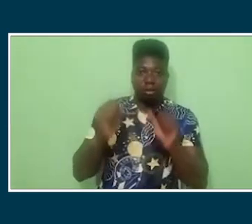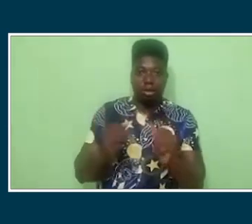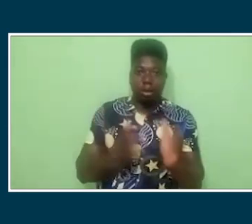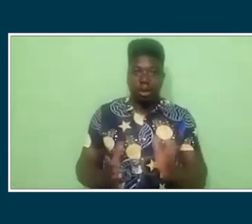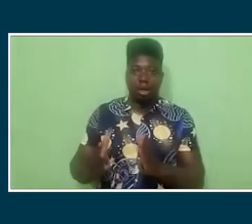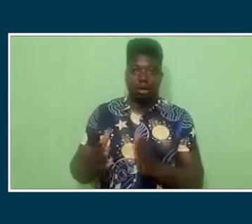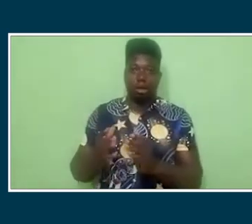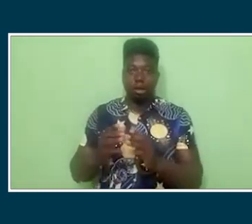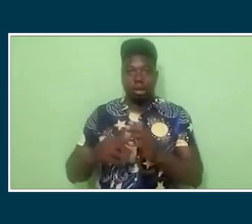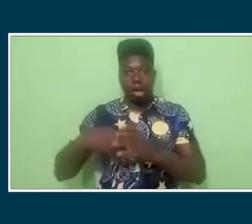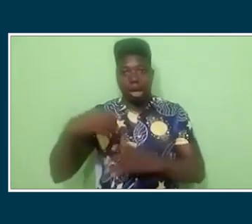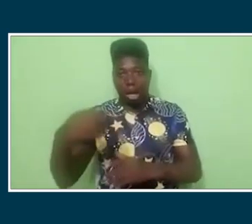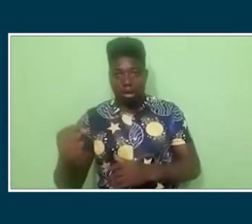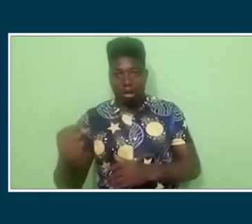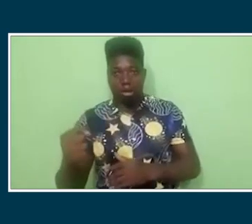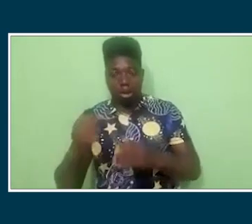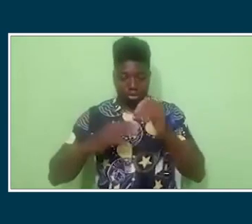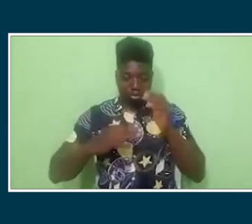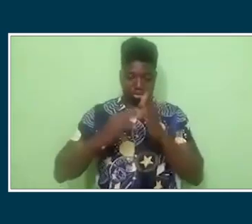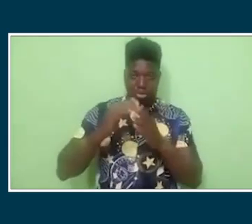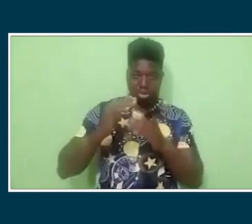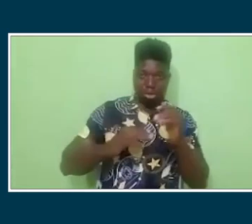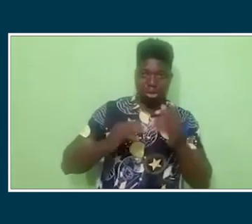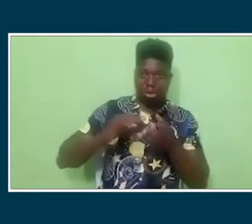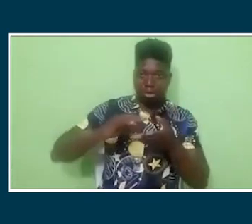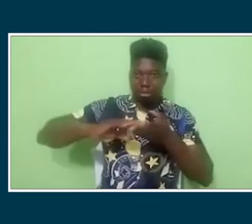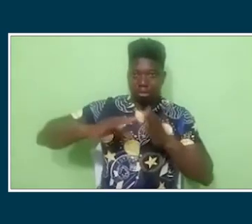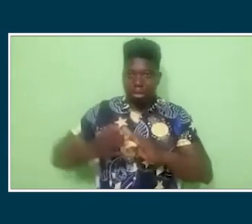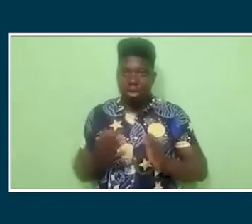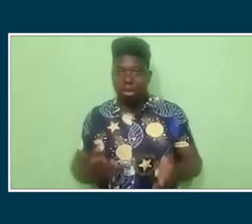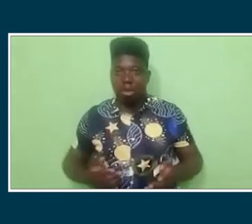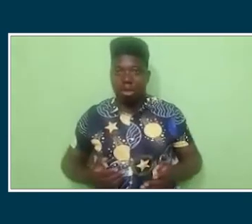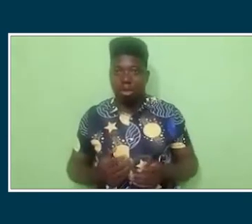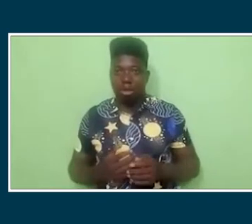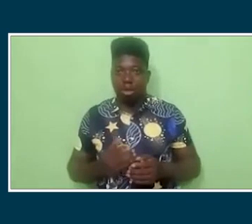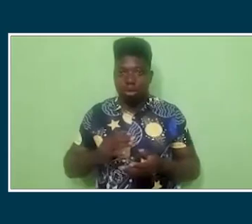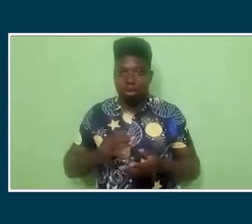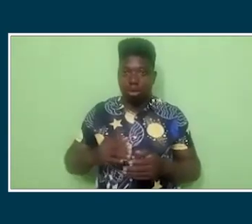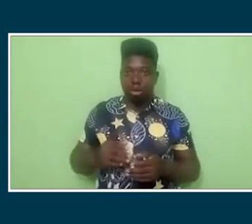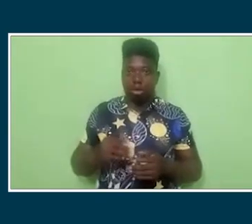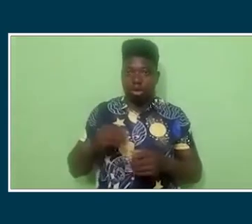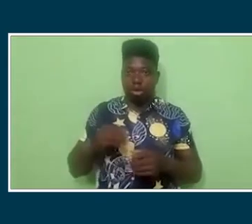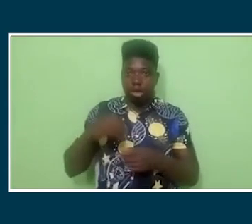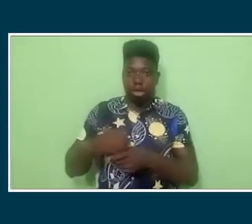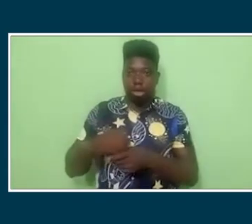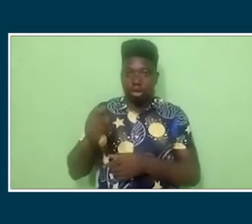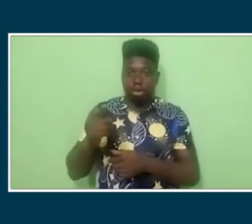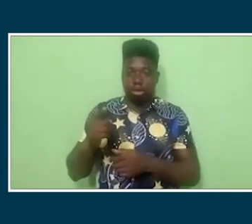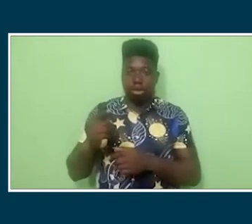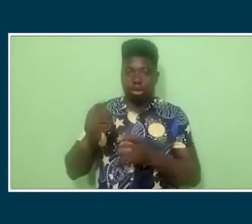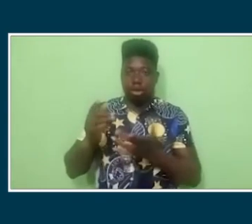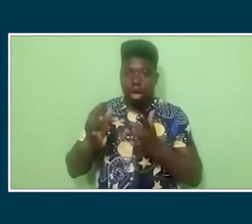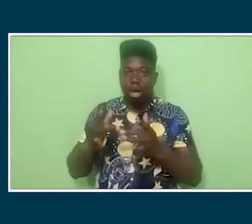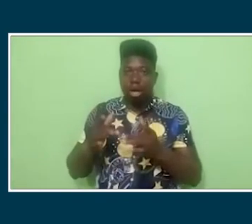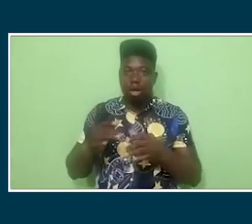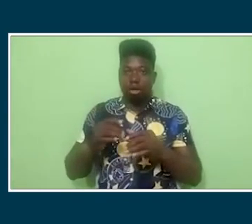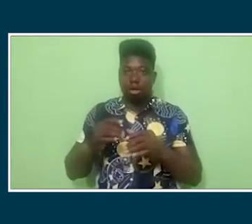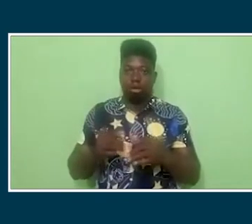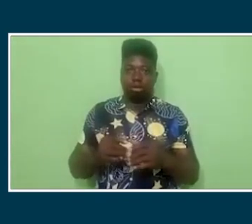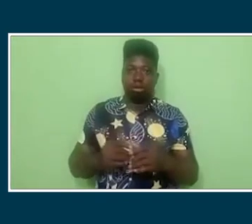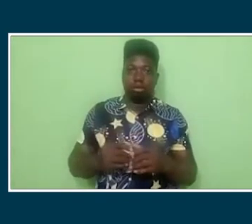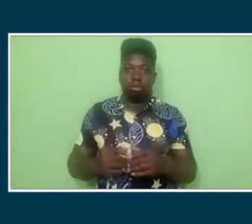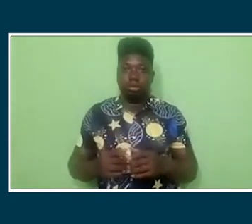building. In an online forum, the priority before everything else. And I say